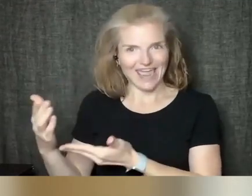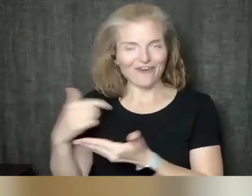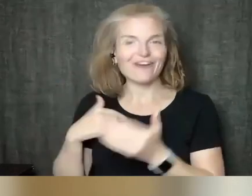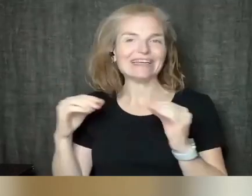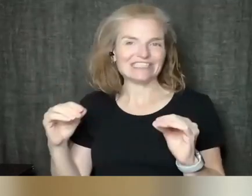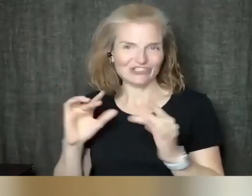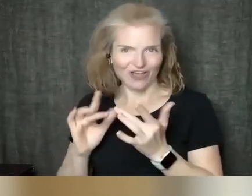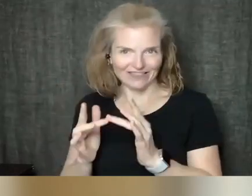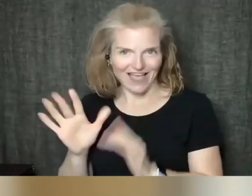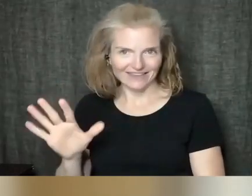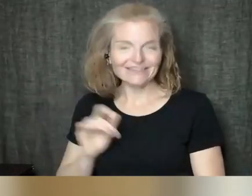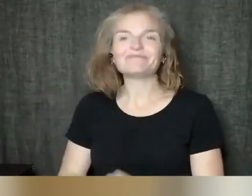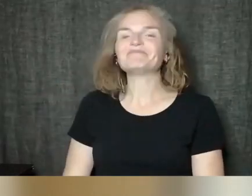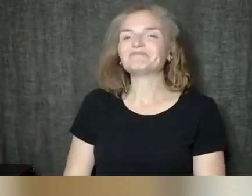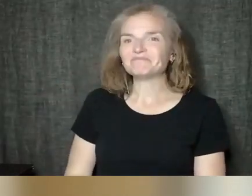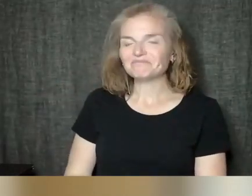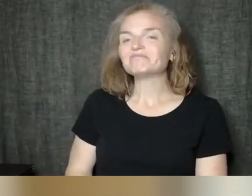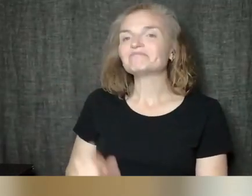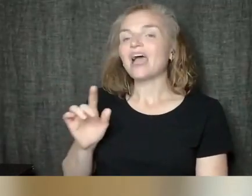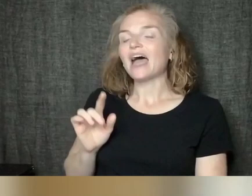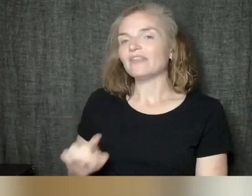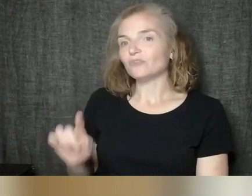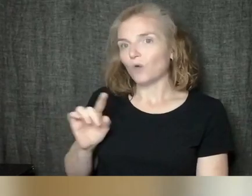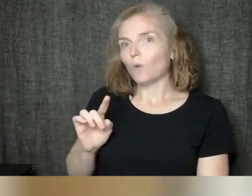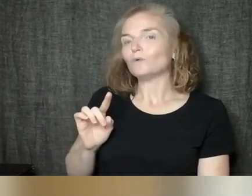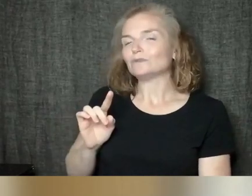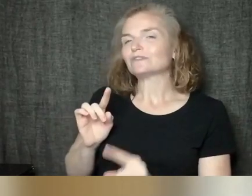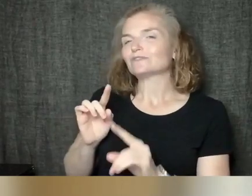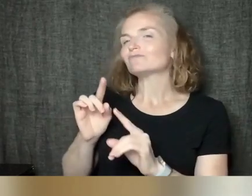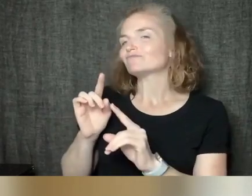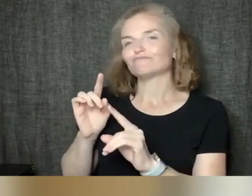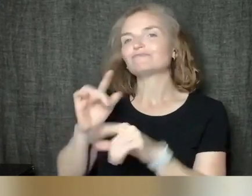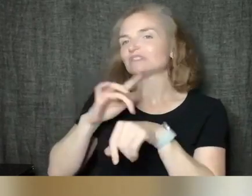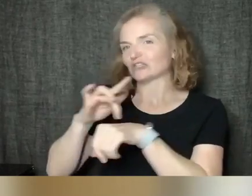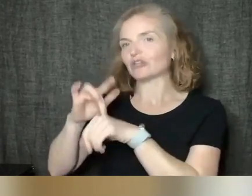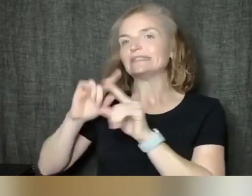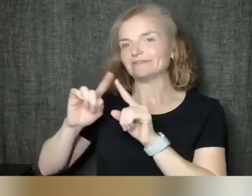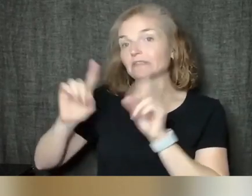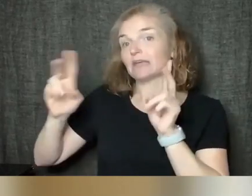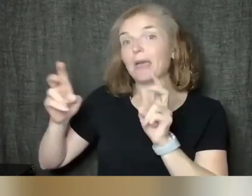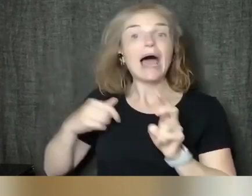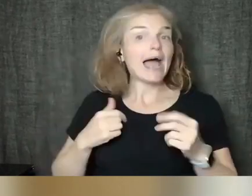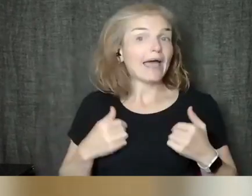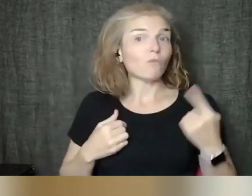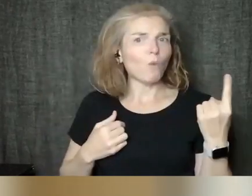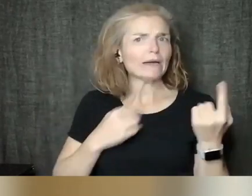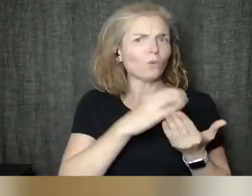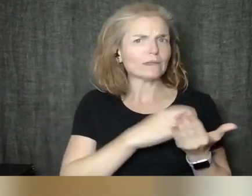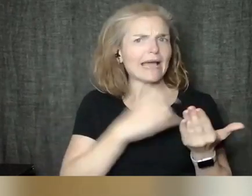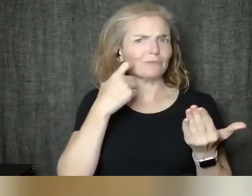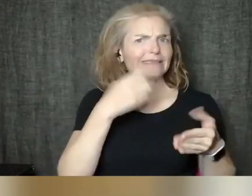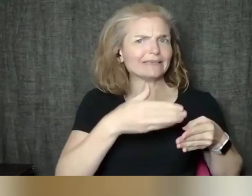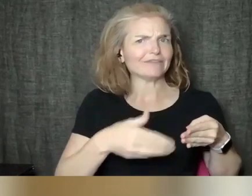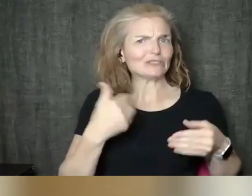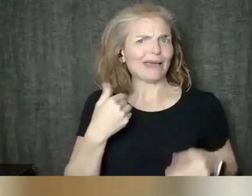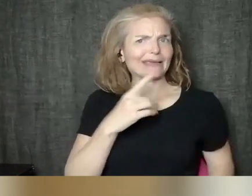And those are on different subjects. I do have one course. We just finished it in December,